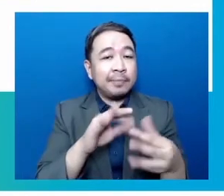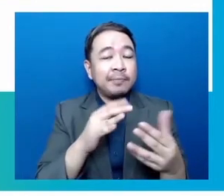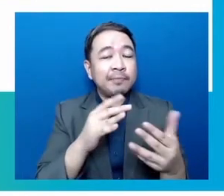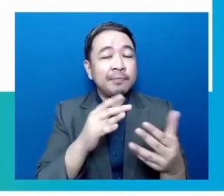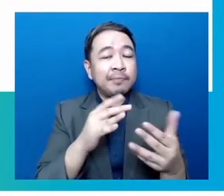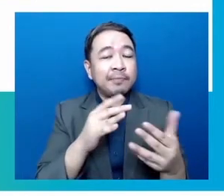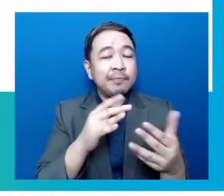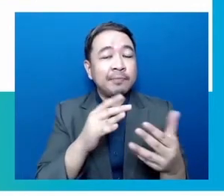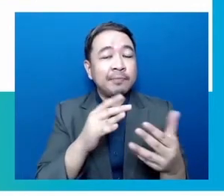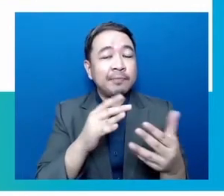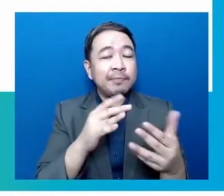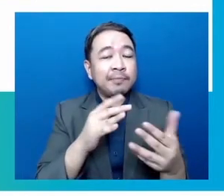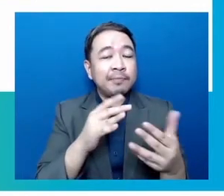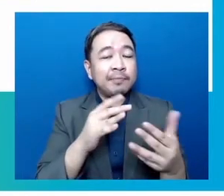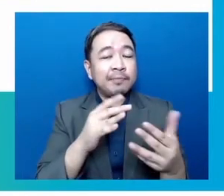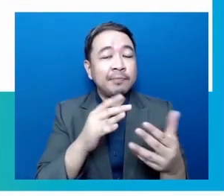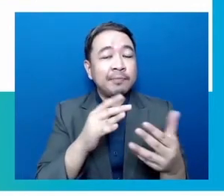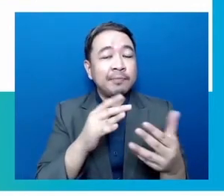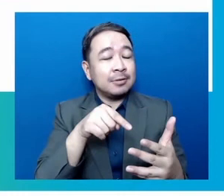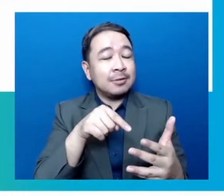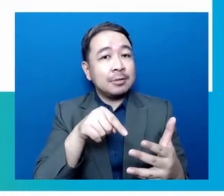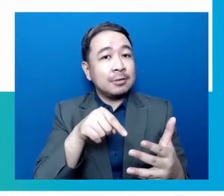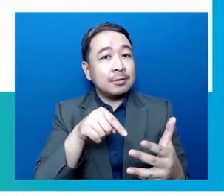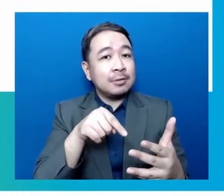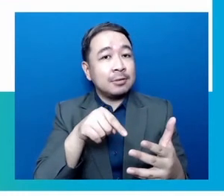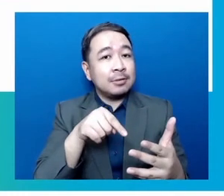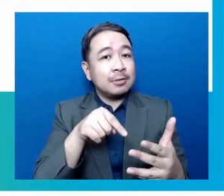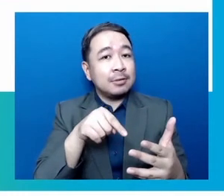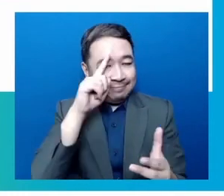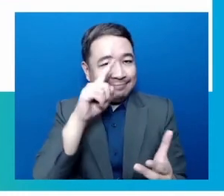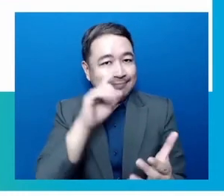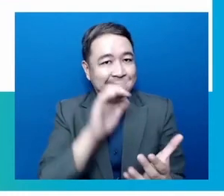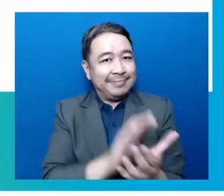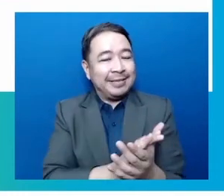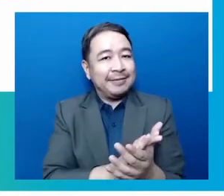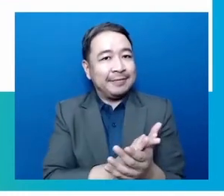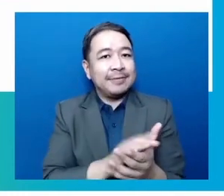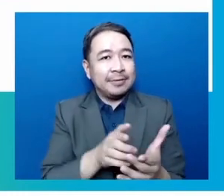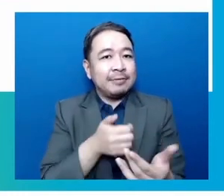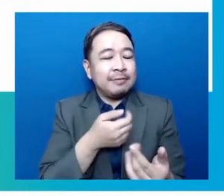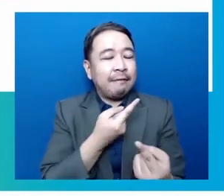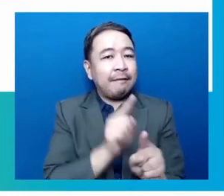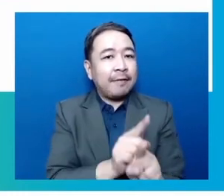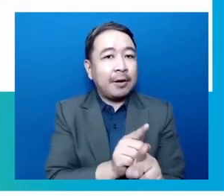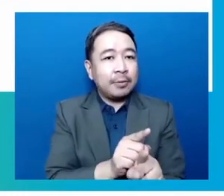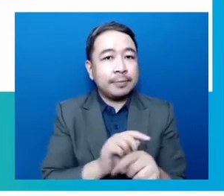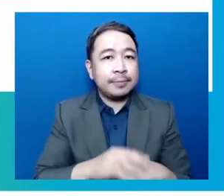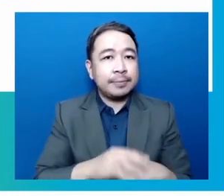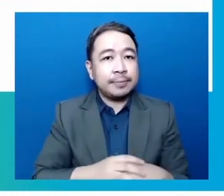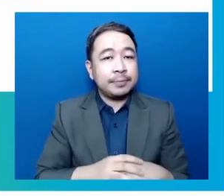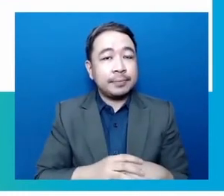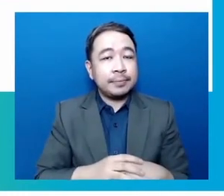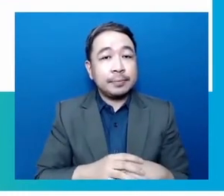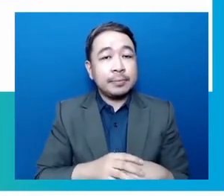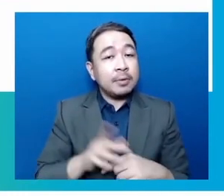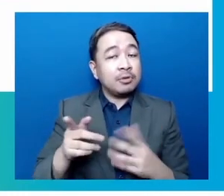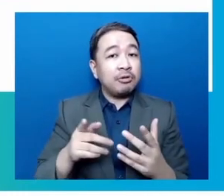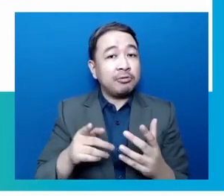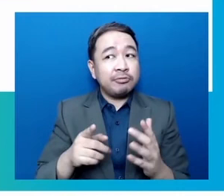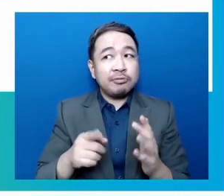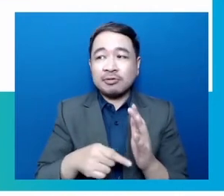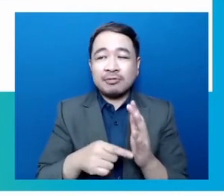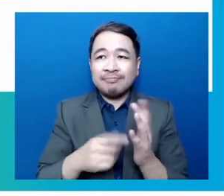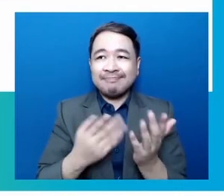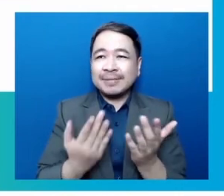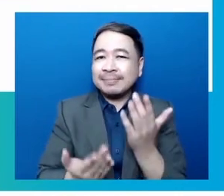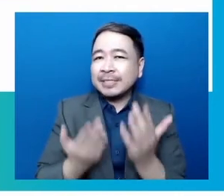sense is that this important fact sometimes gets lost in ADB, and that's why I thank you